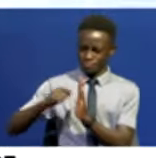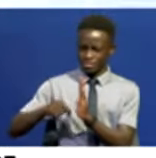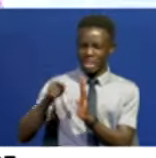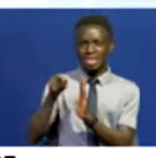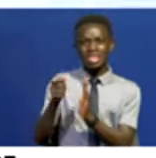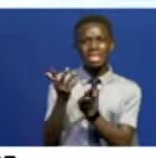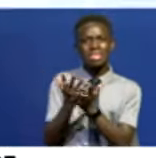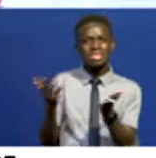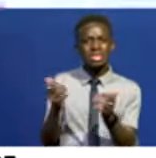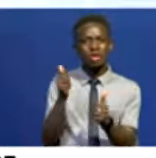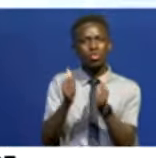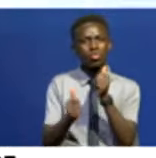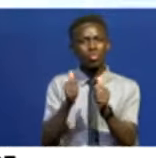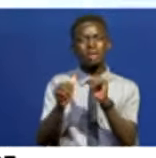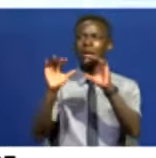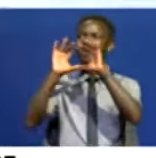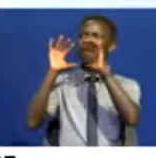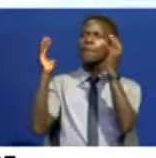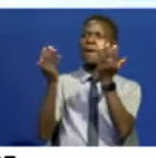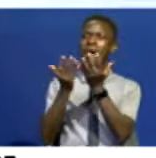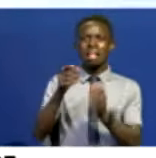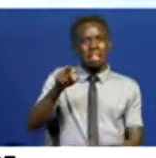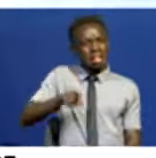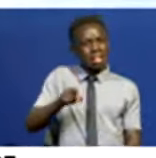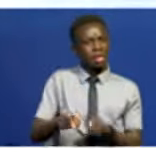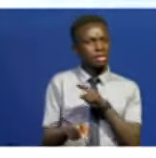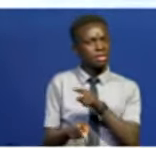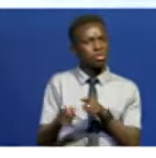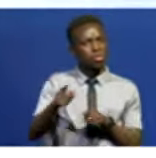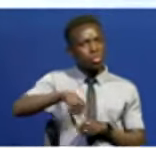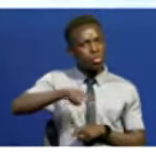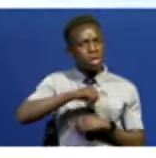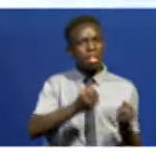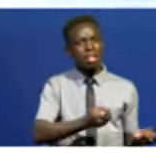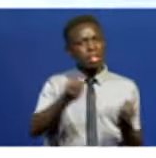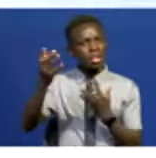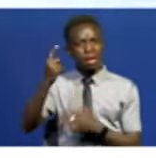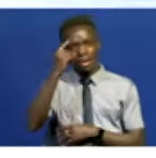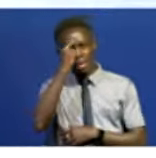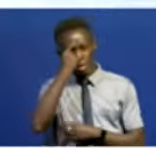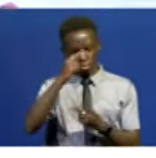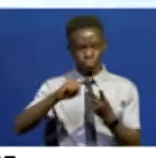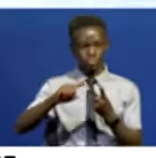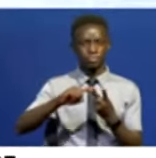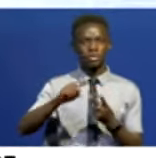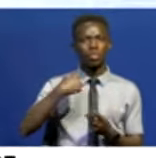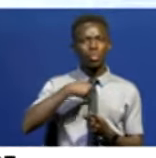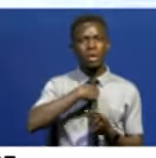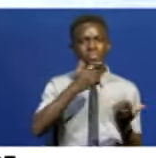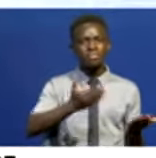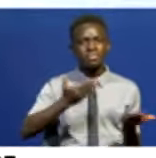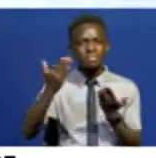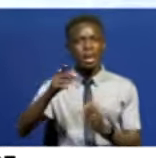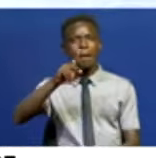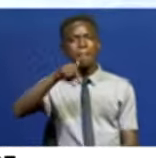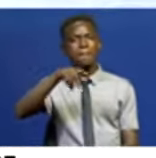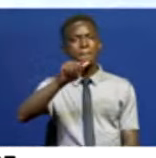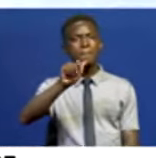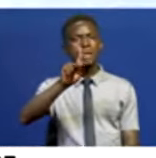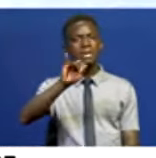are globally acclaimed. We are supplying to India. We are supplying to Pakistan. We are supplying